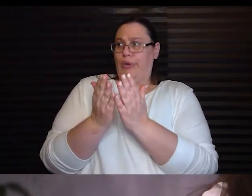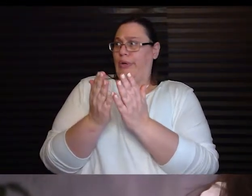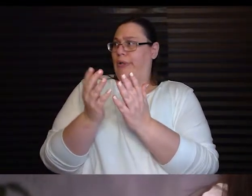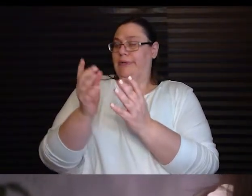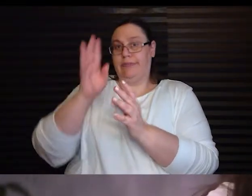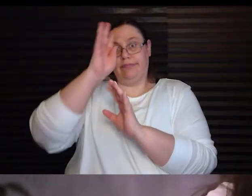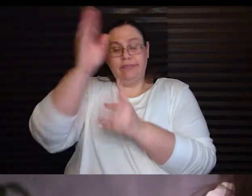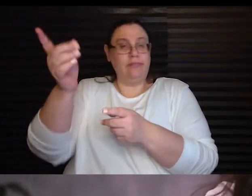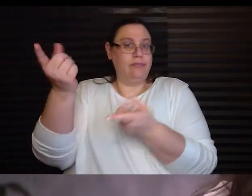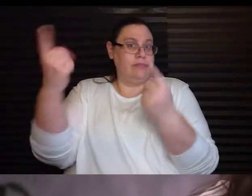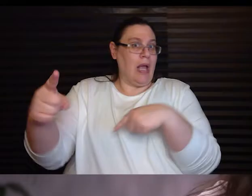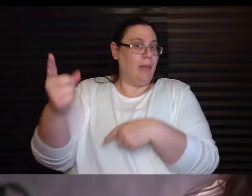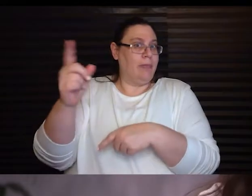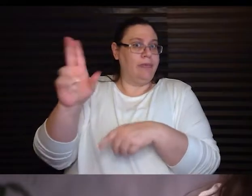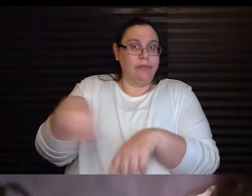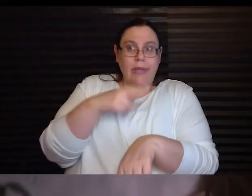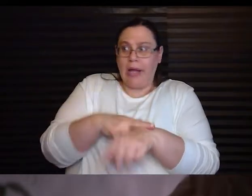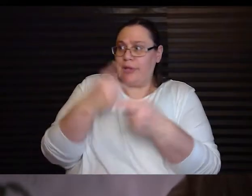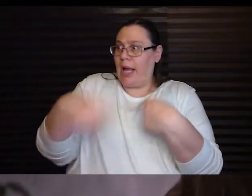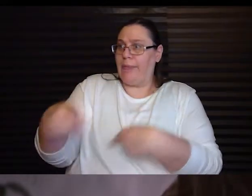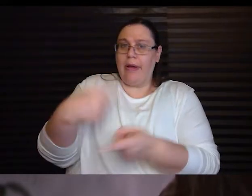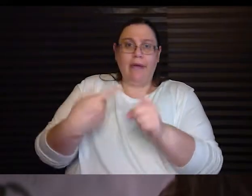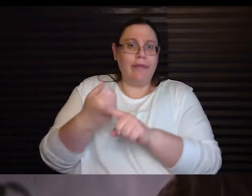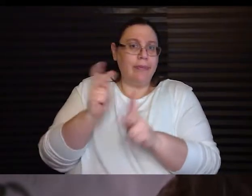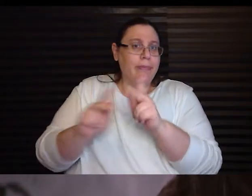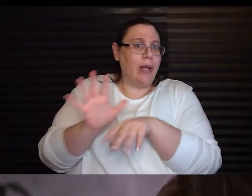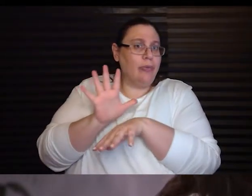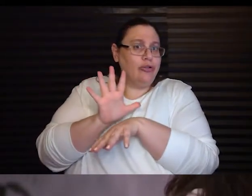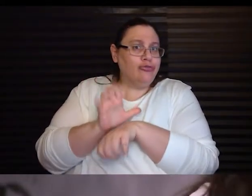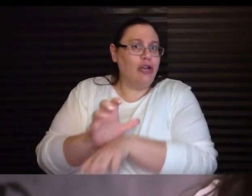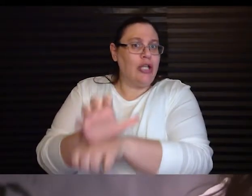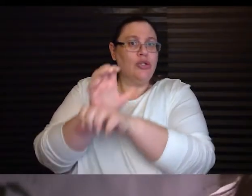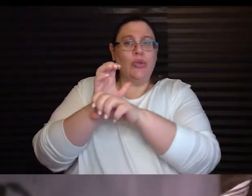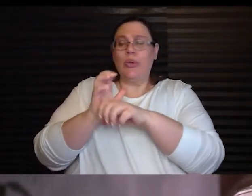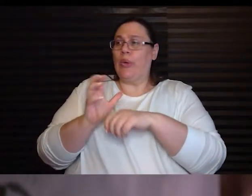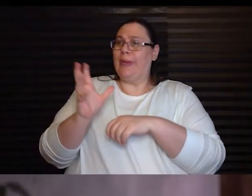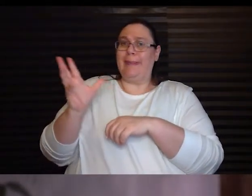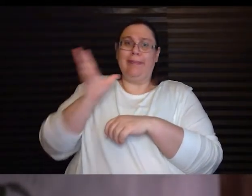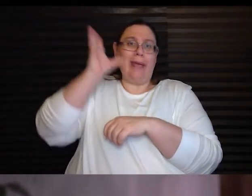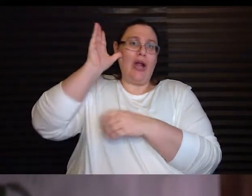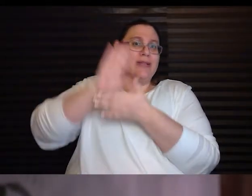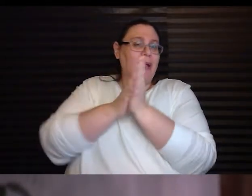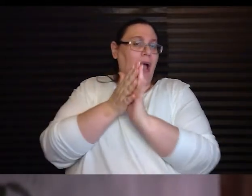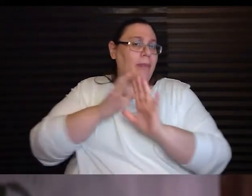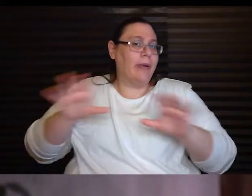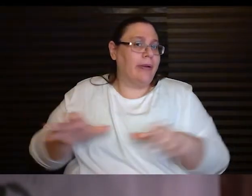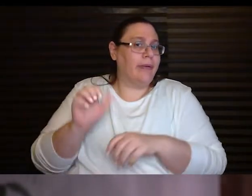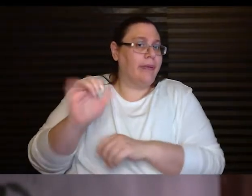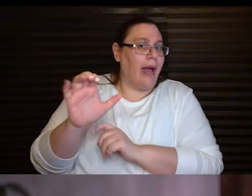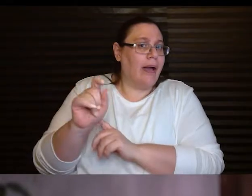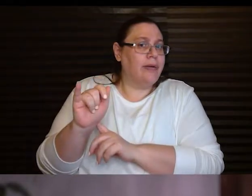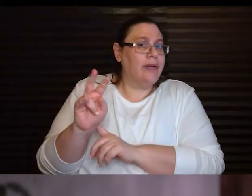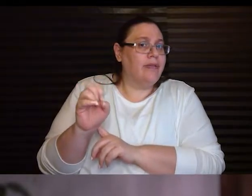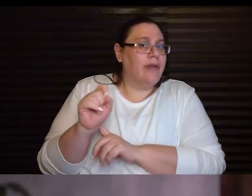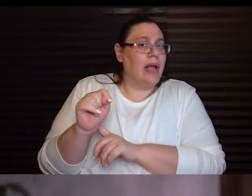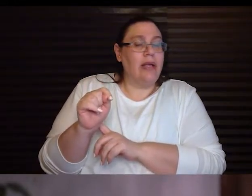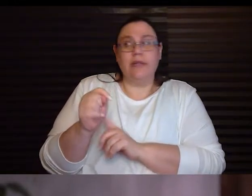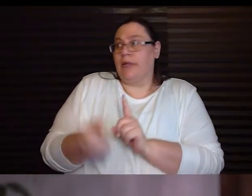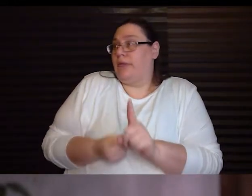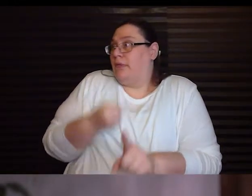of grassroots organic movement of parent activists who are spontaneously